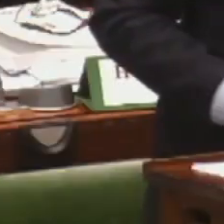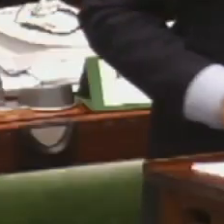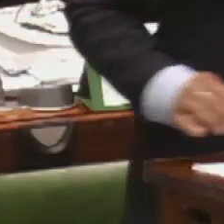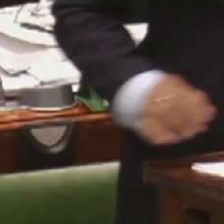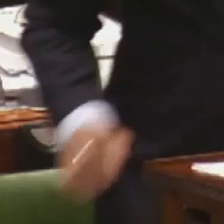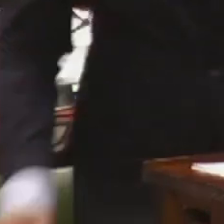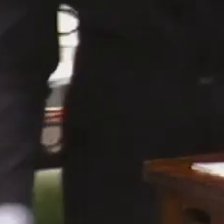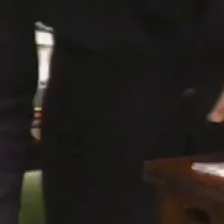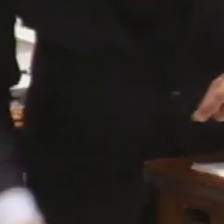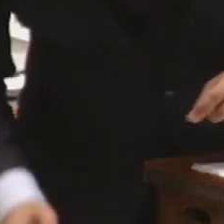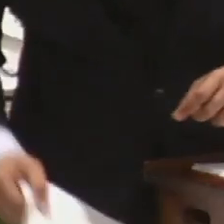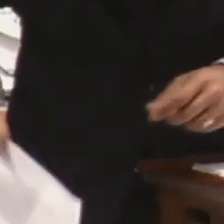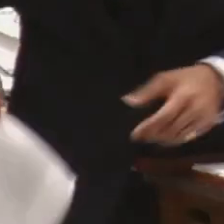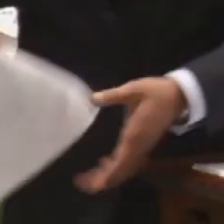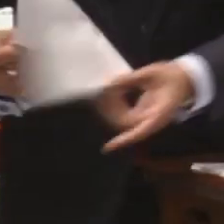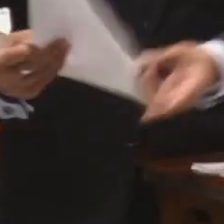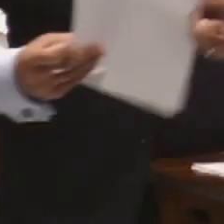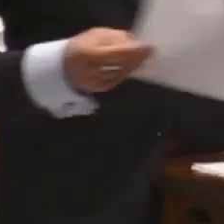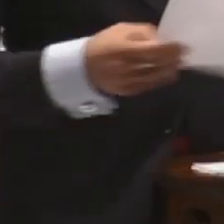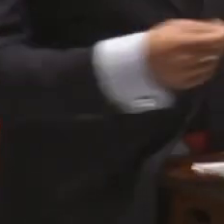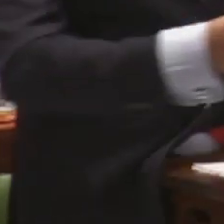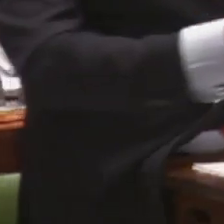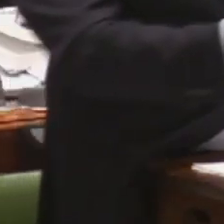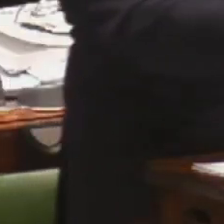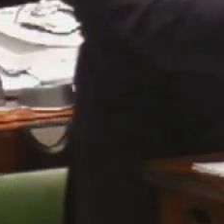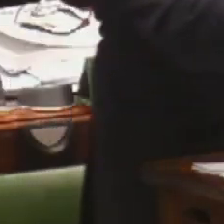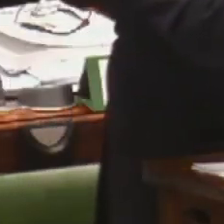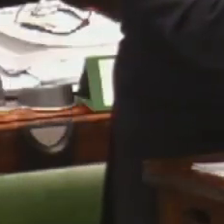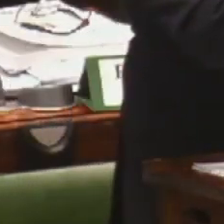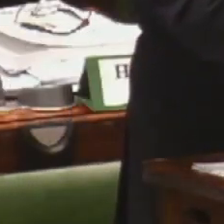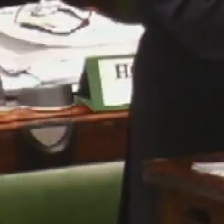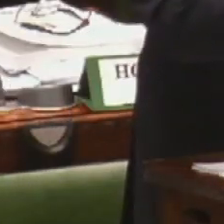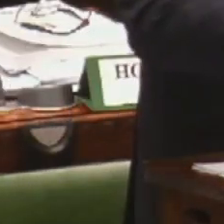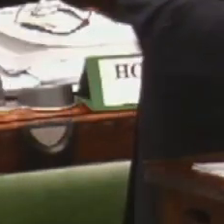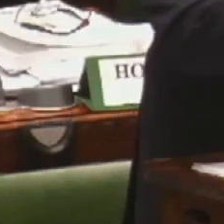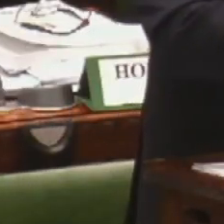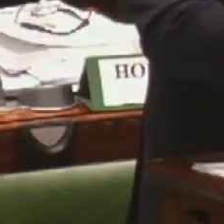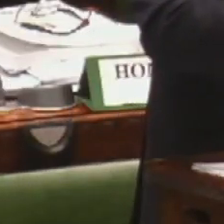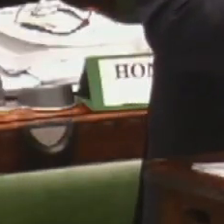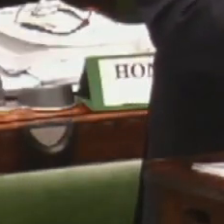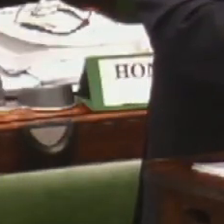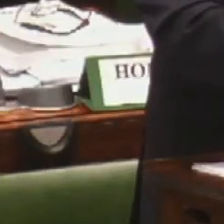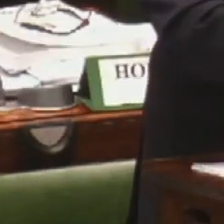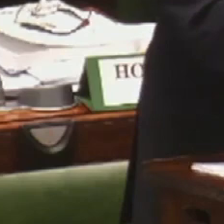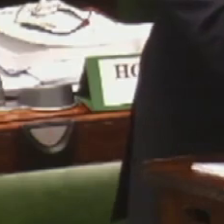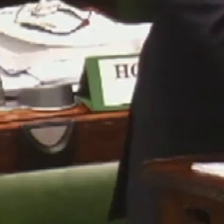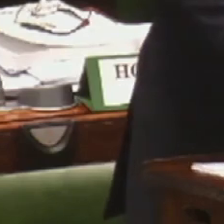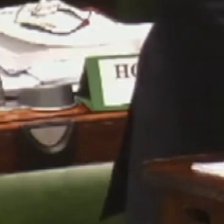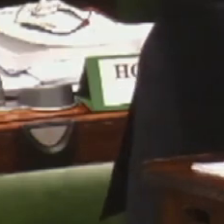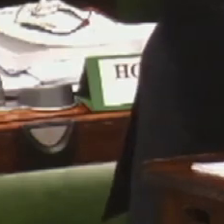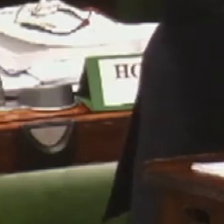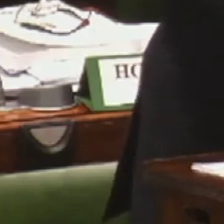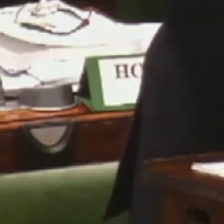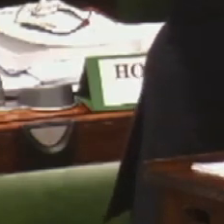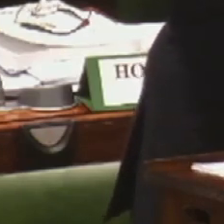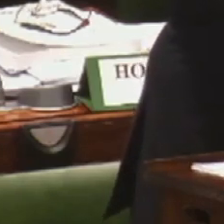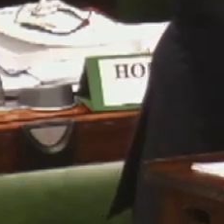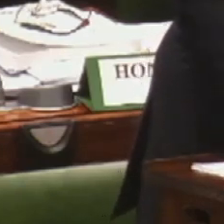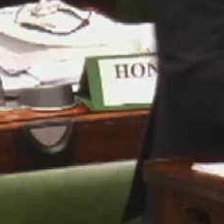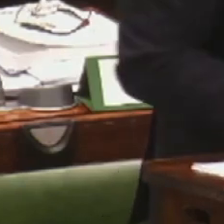Speaker, used to go with paper, handwritten notes by ministers. This is a fact. We've seen it. Give this